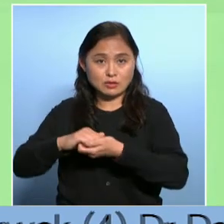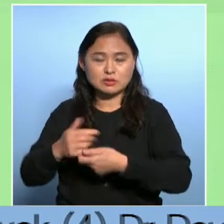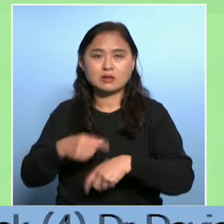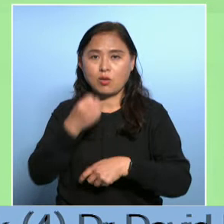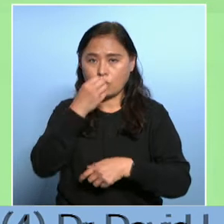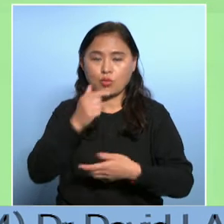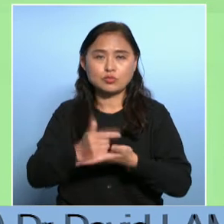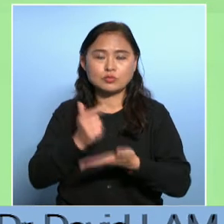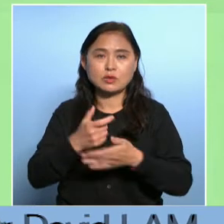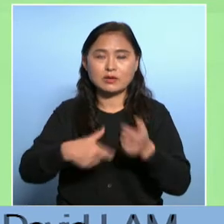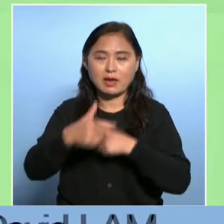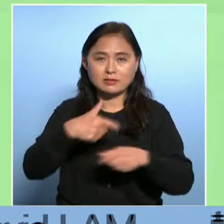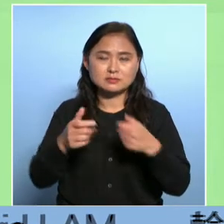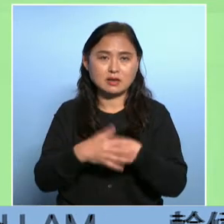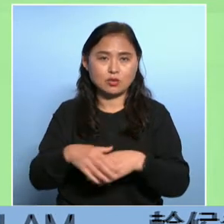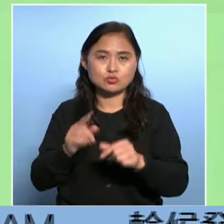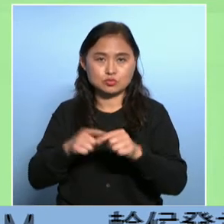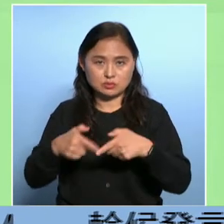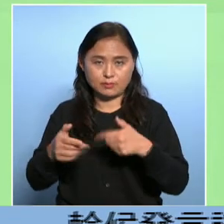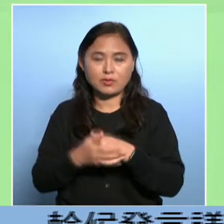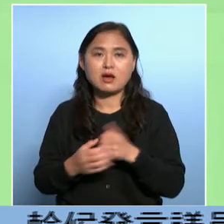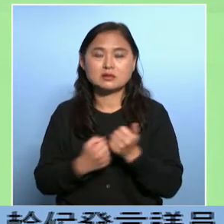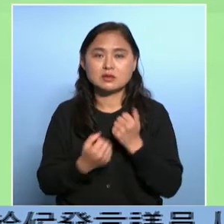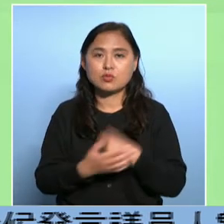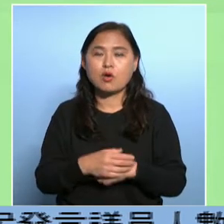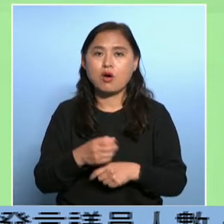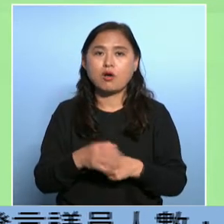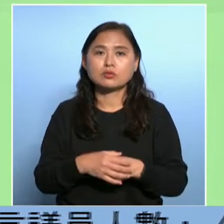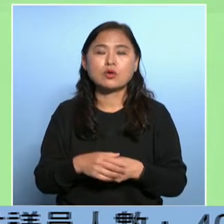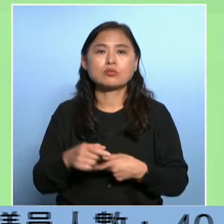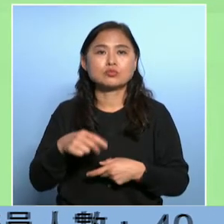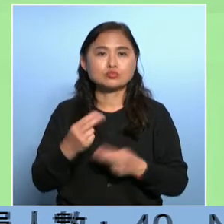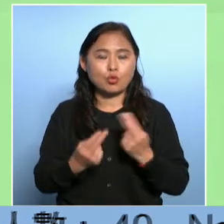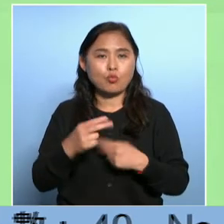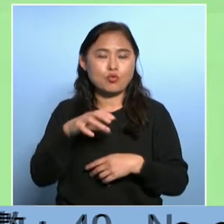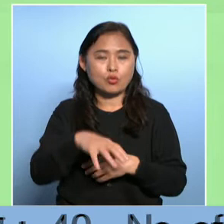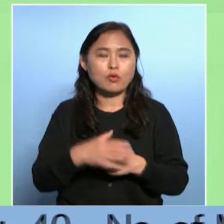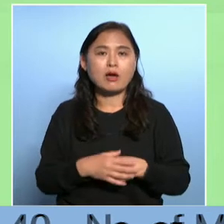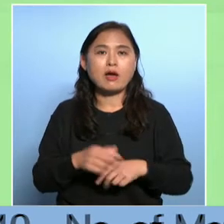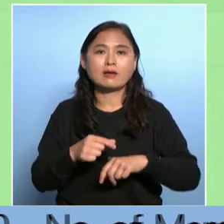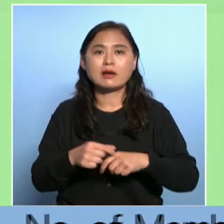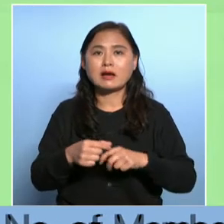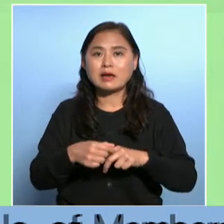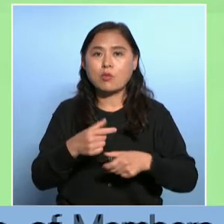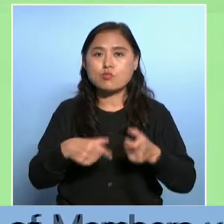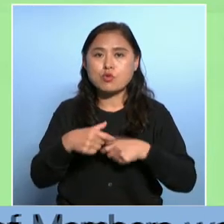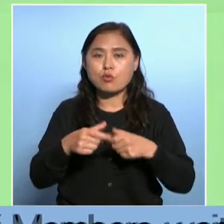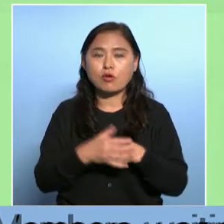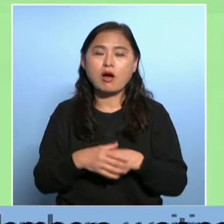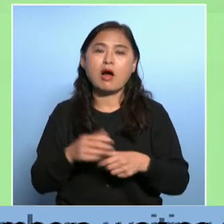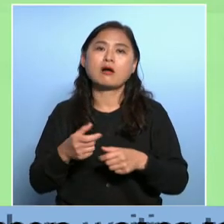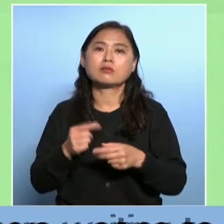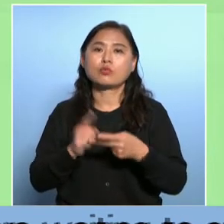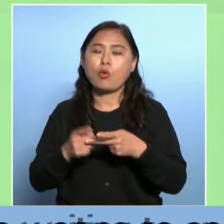just off Lantau. It's the very important transport hub for the development of the